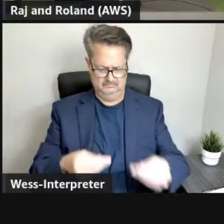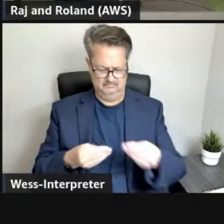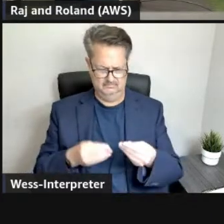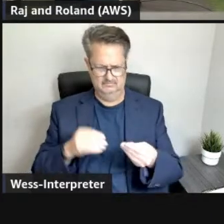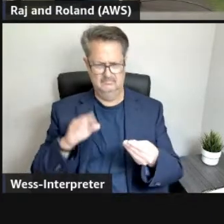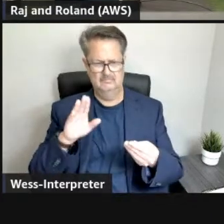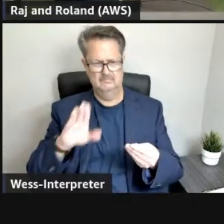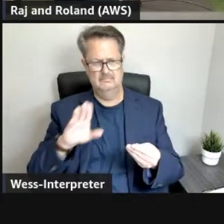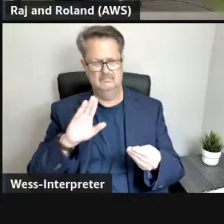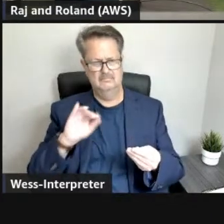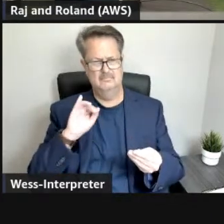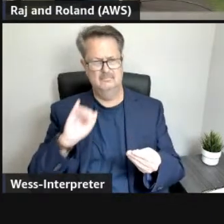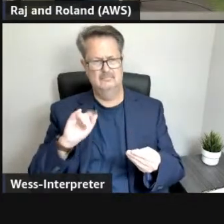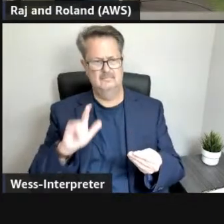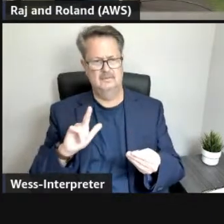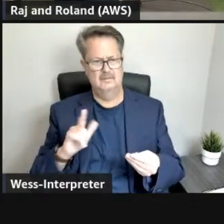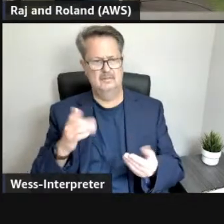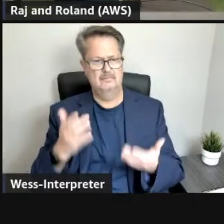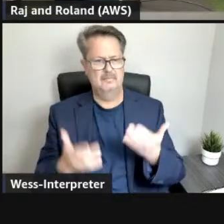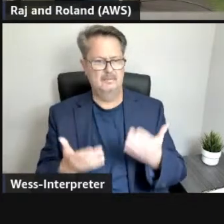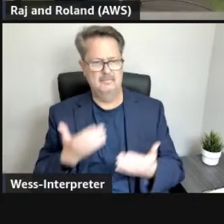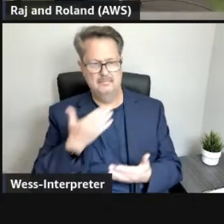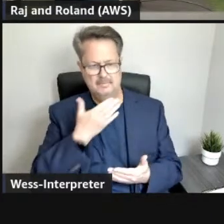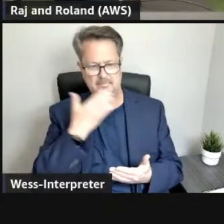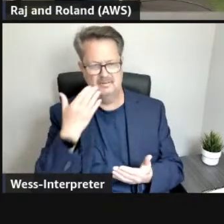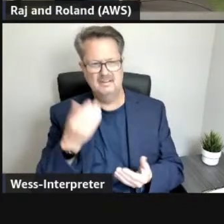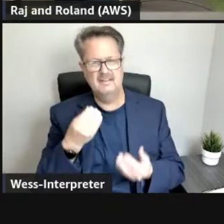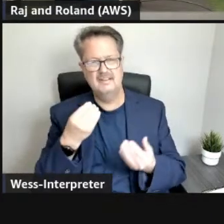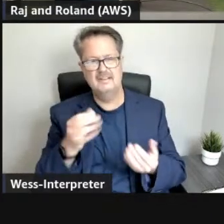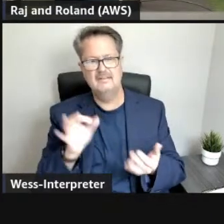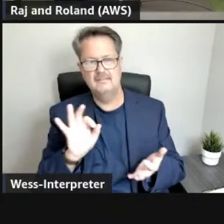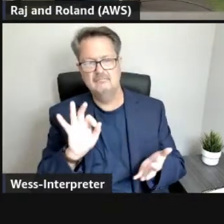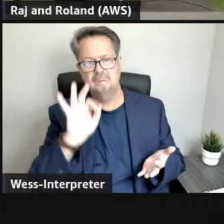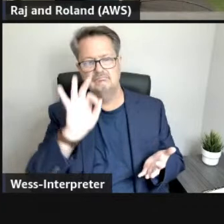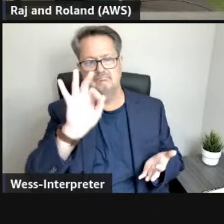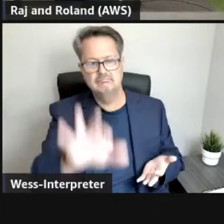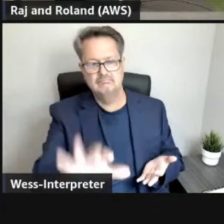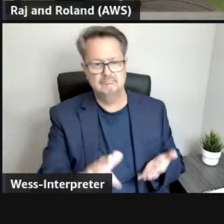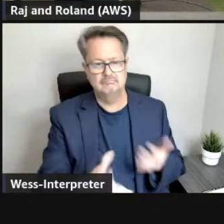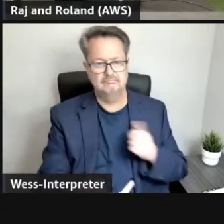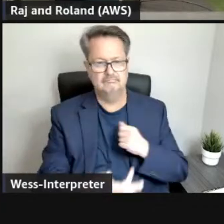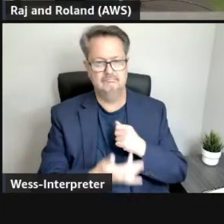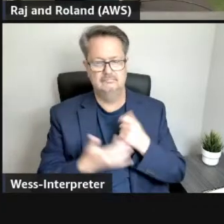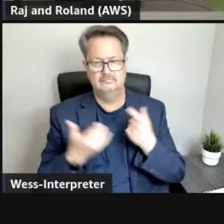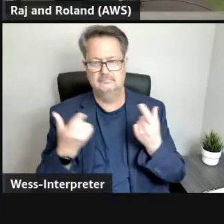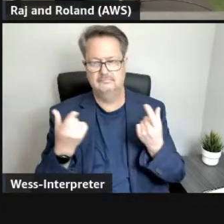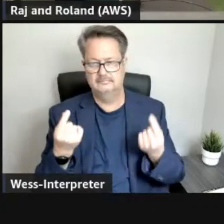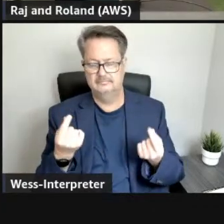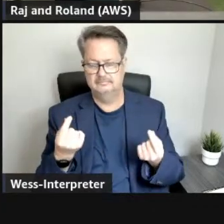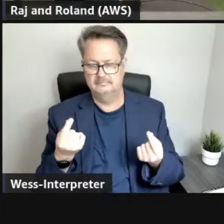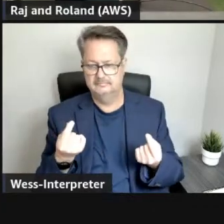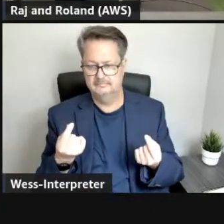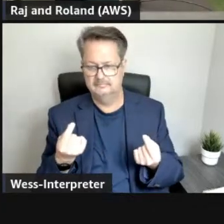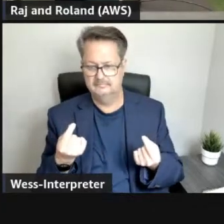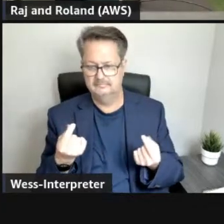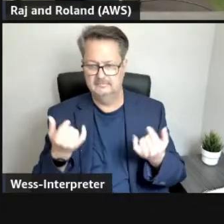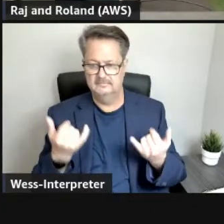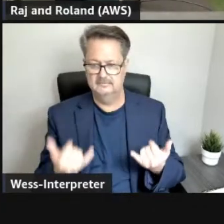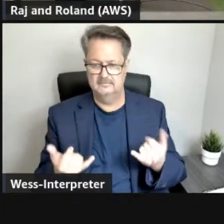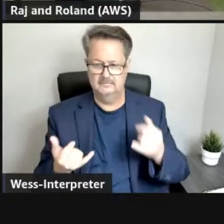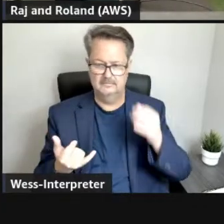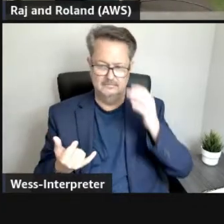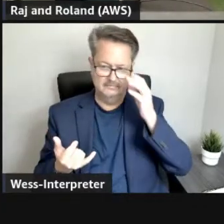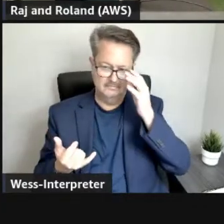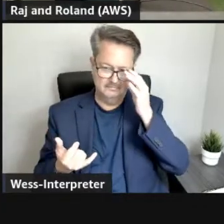maybe I could do better. And we're going to try to give you some hints and techniques to do that. So since we're at KubeCon, we're broadcasting live